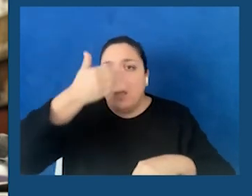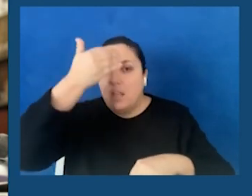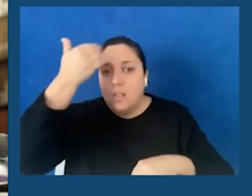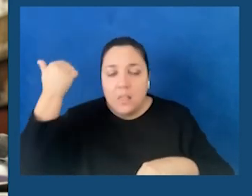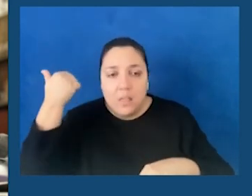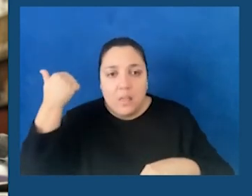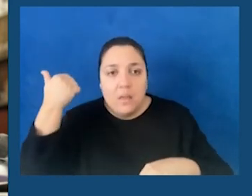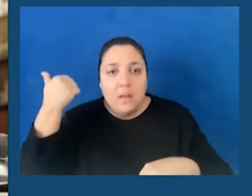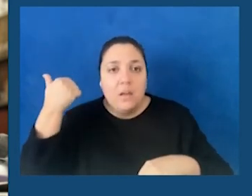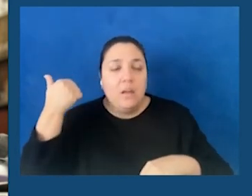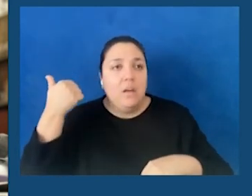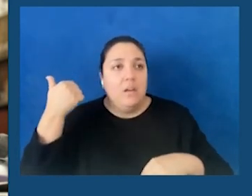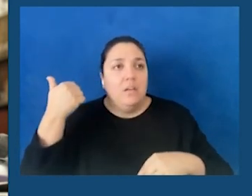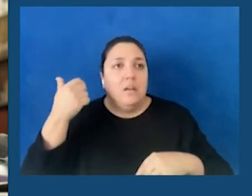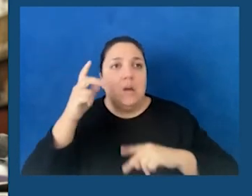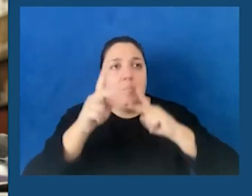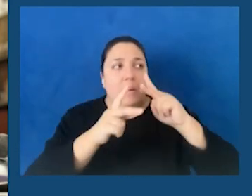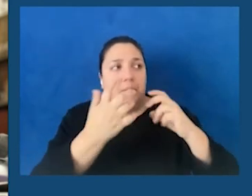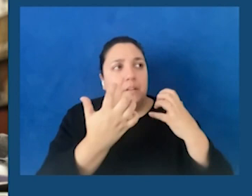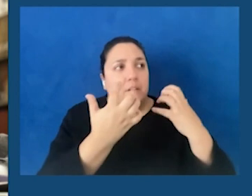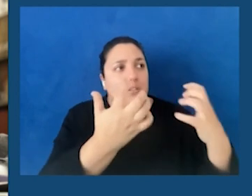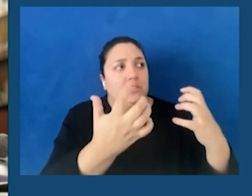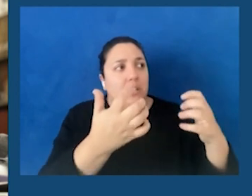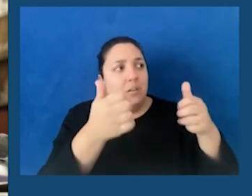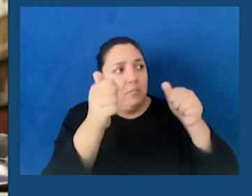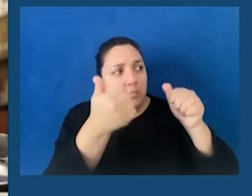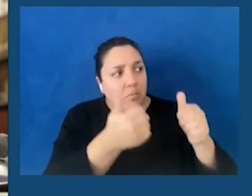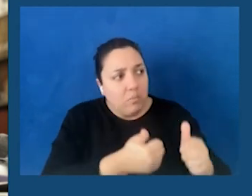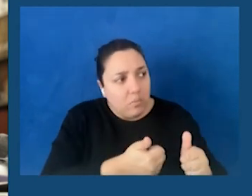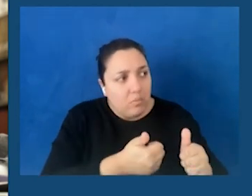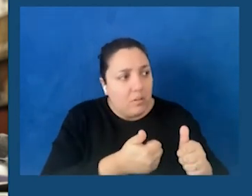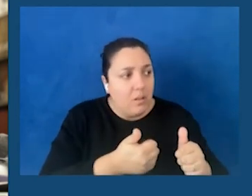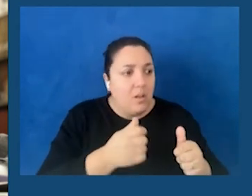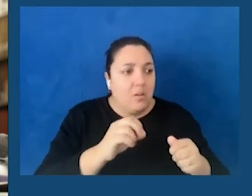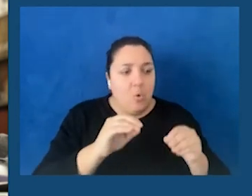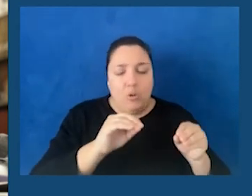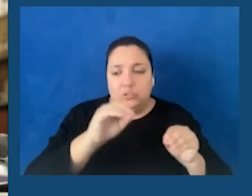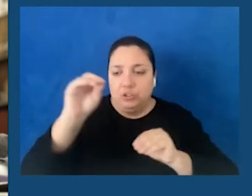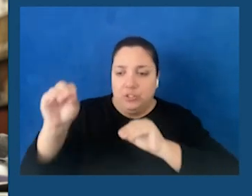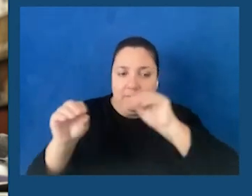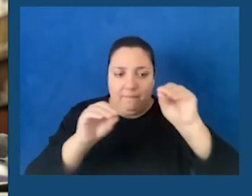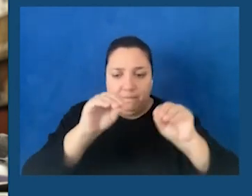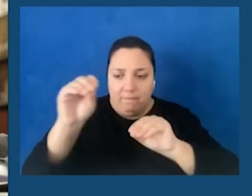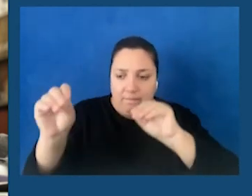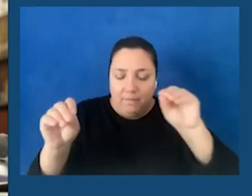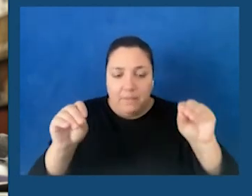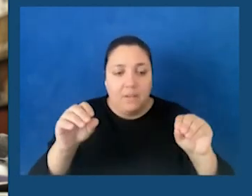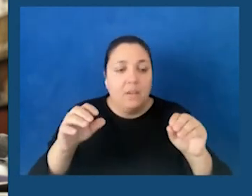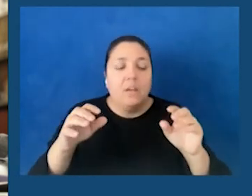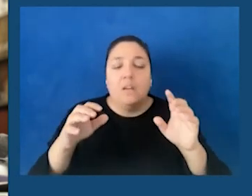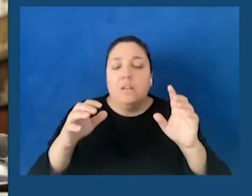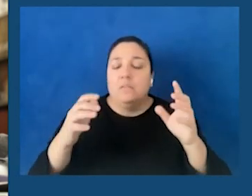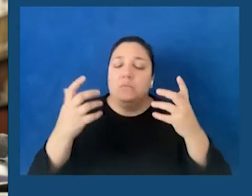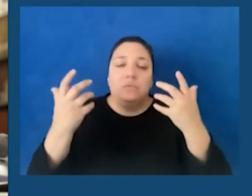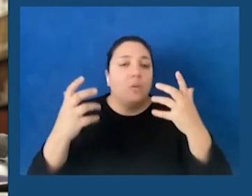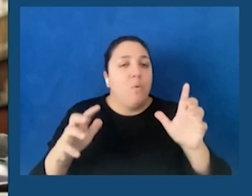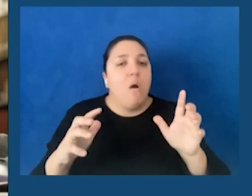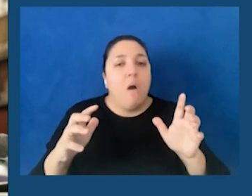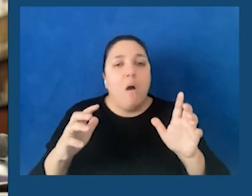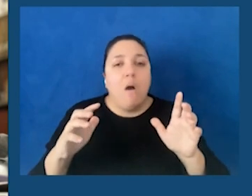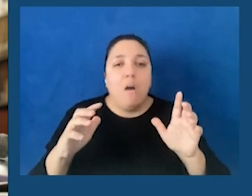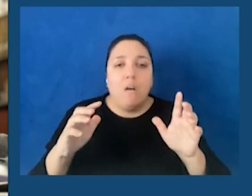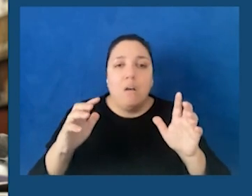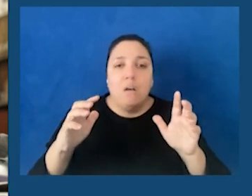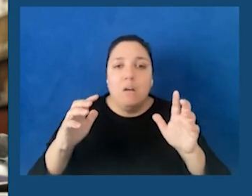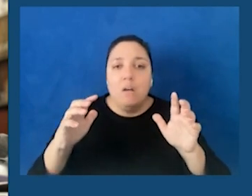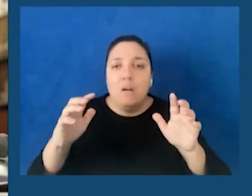or that some areas might need more help than they did before. So let's go at this without a lot of noise and a lot of exaggeration of what